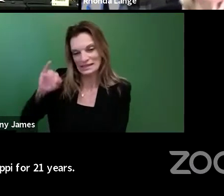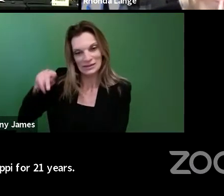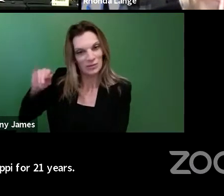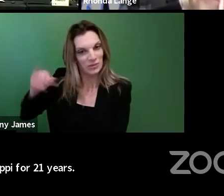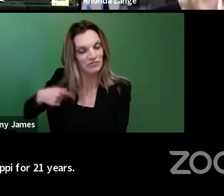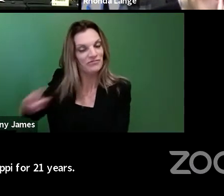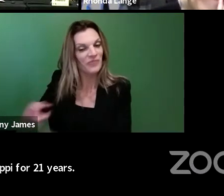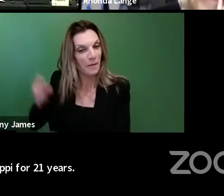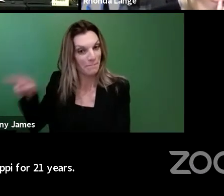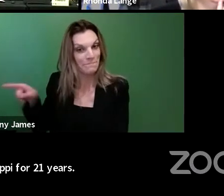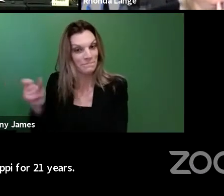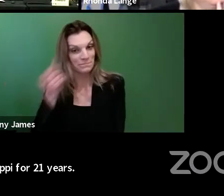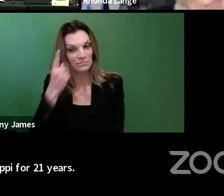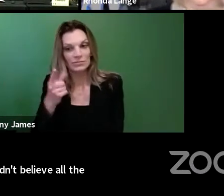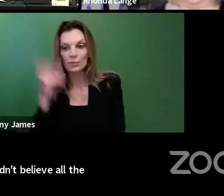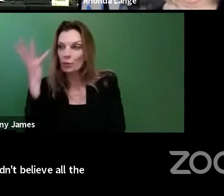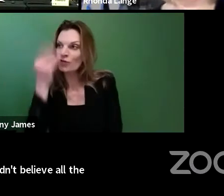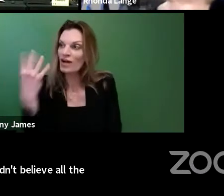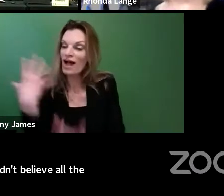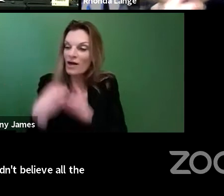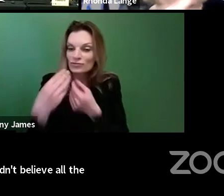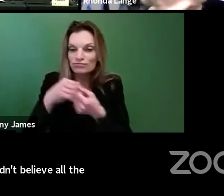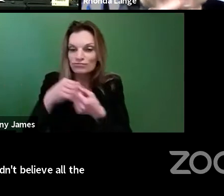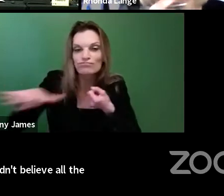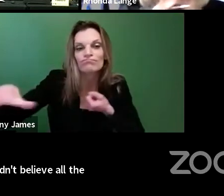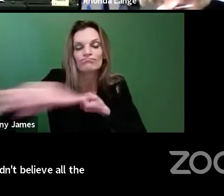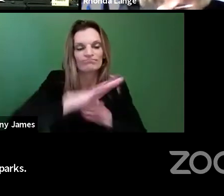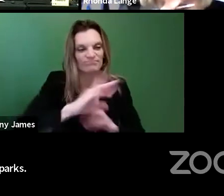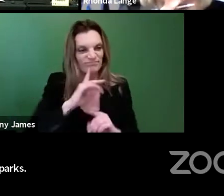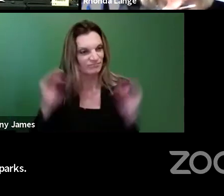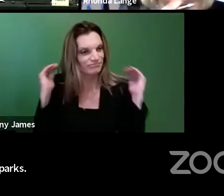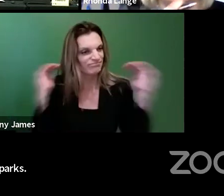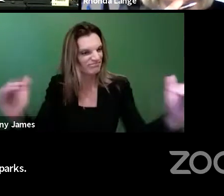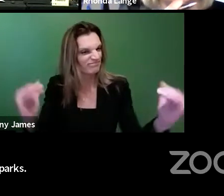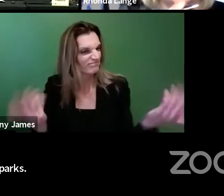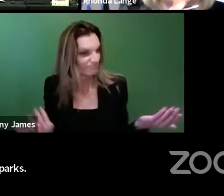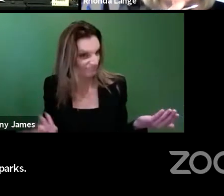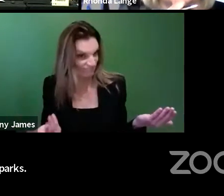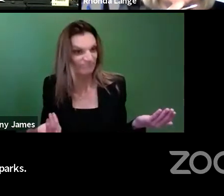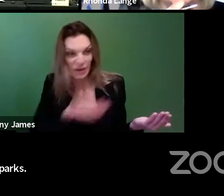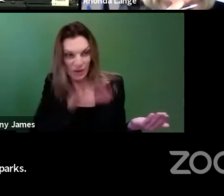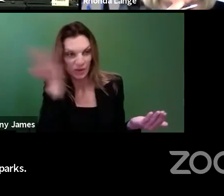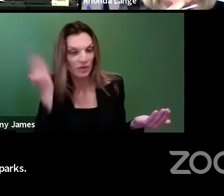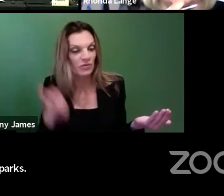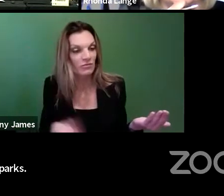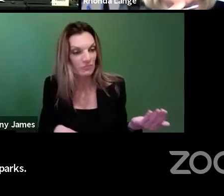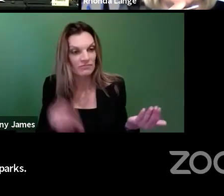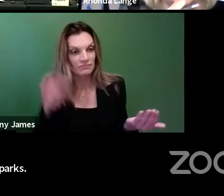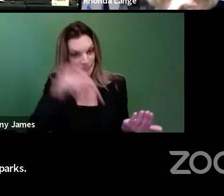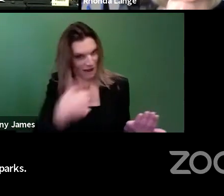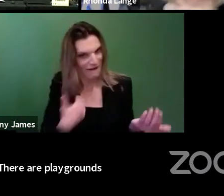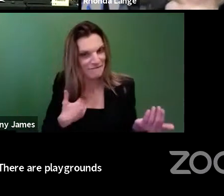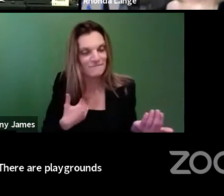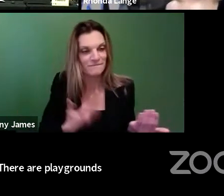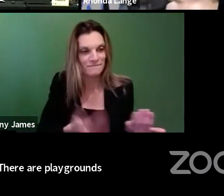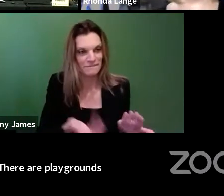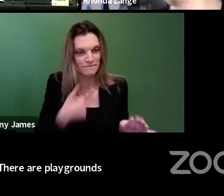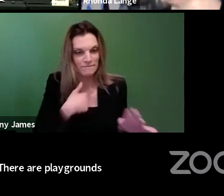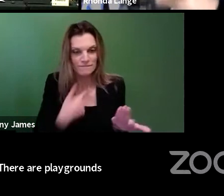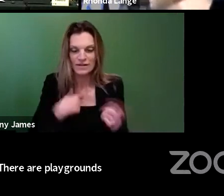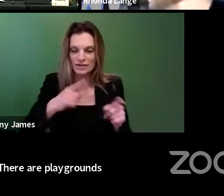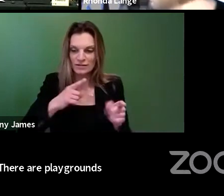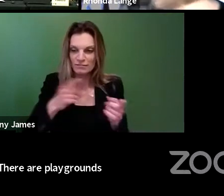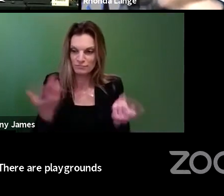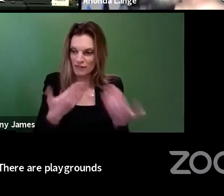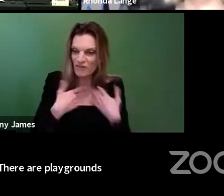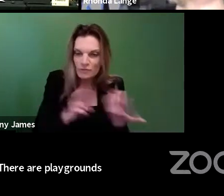parks. We had no parks. We had no place for kids to play. There are playgrounds everywhere. There are parks everywhere. There are hiking trails.